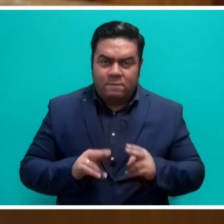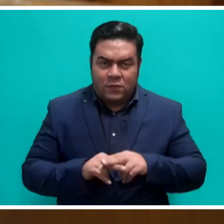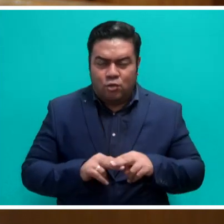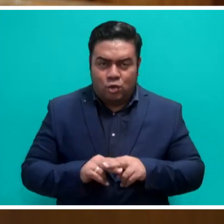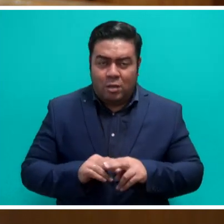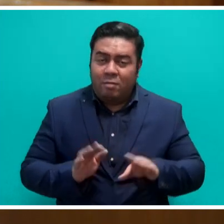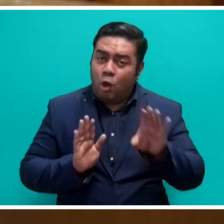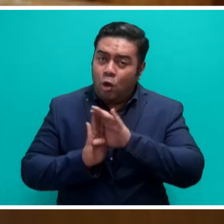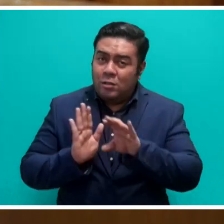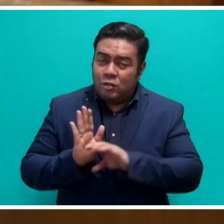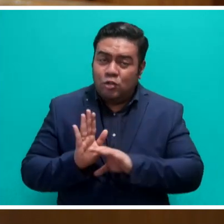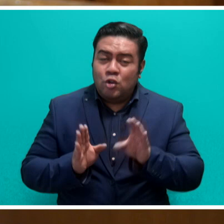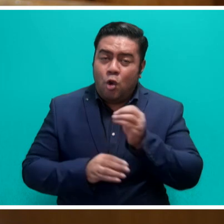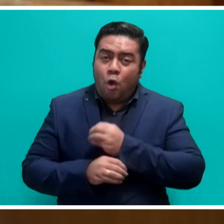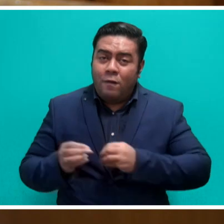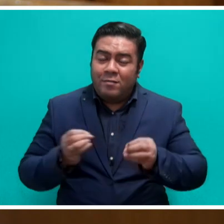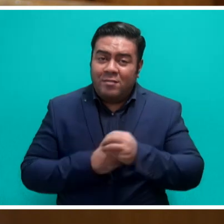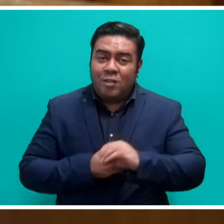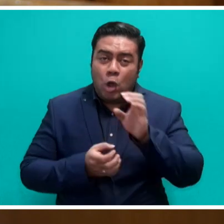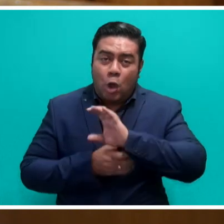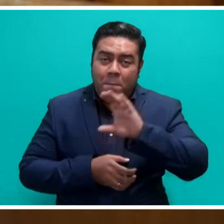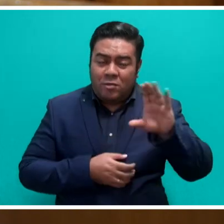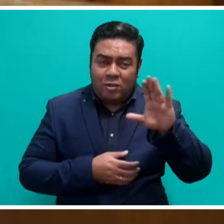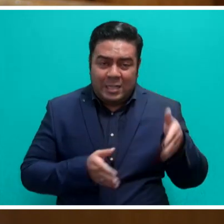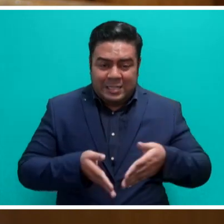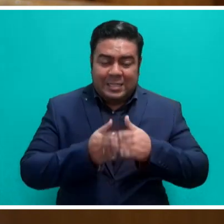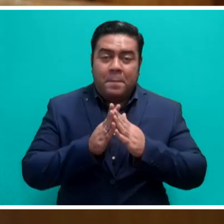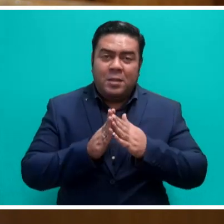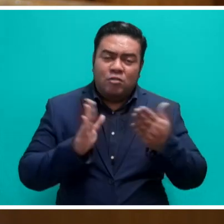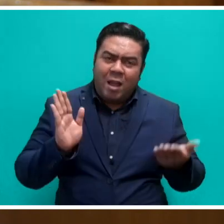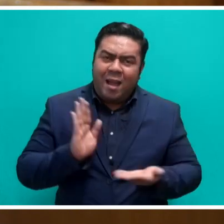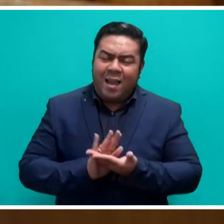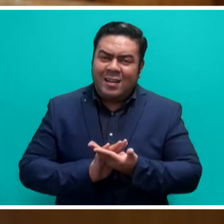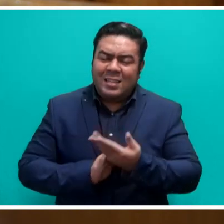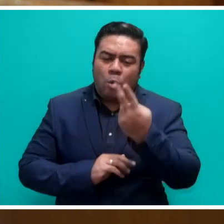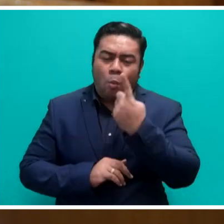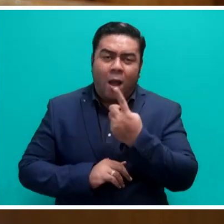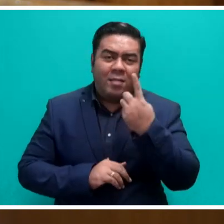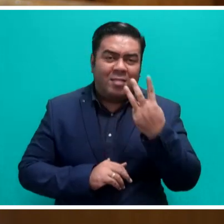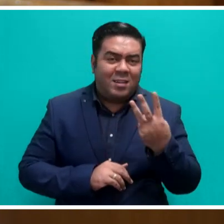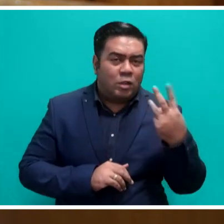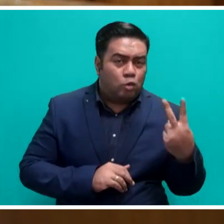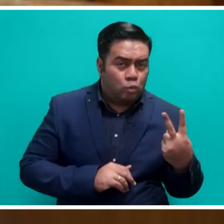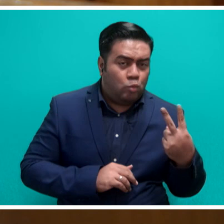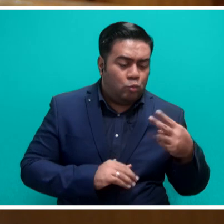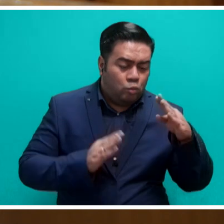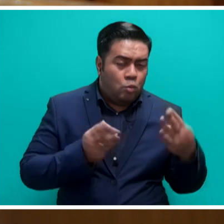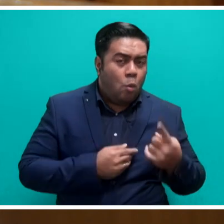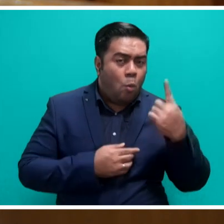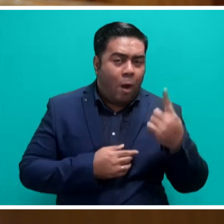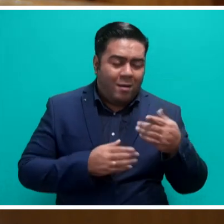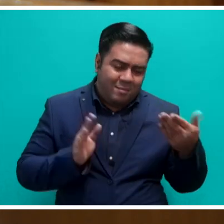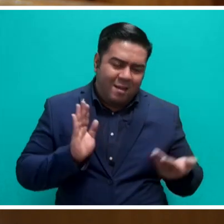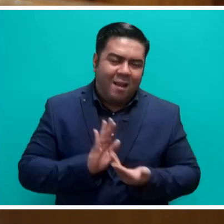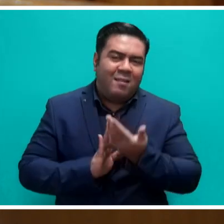The Constitutional Offices Commission is established under Section 132(1) of the Constitution